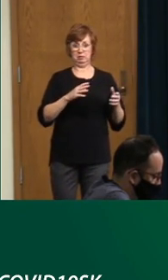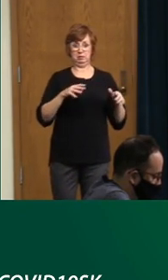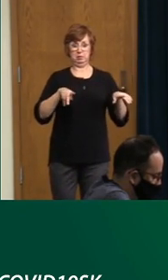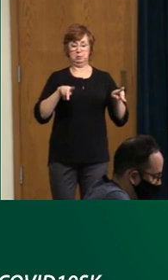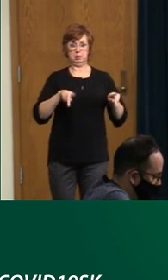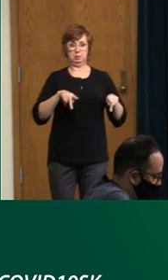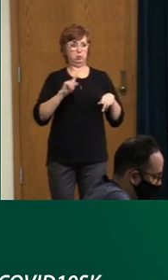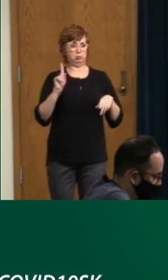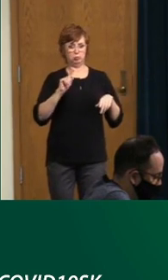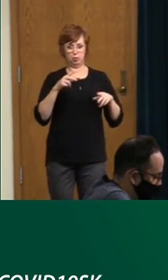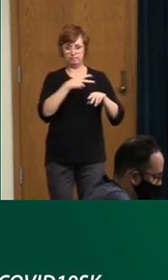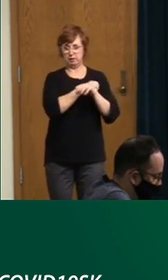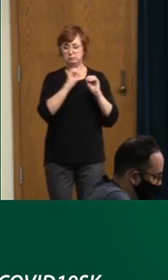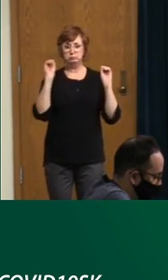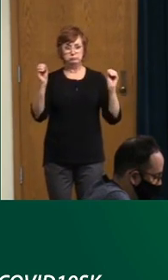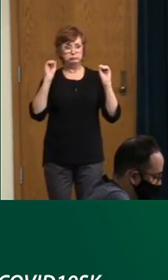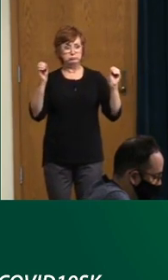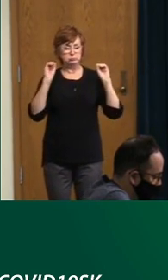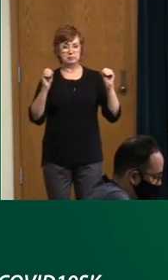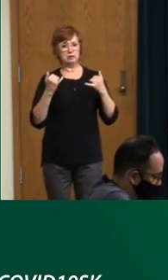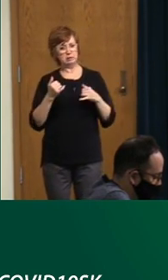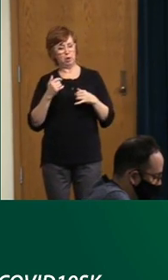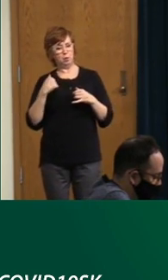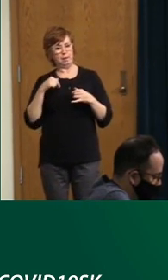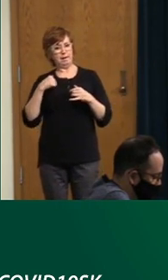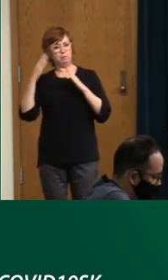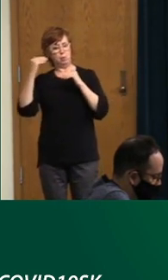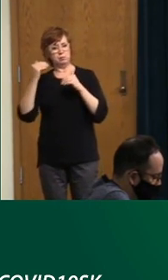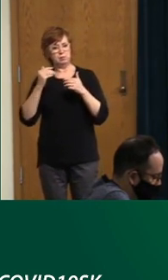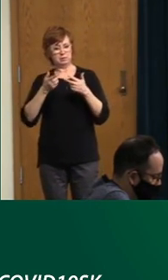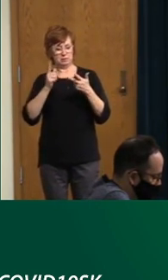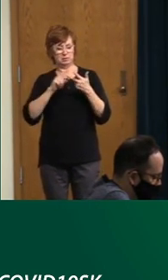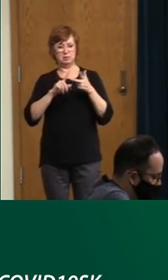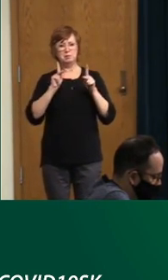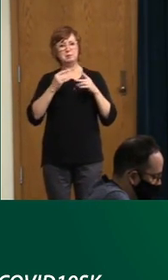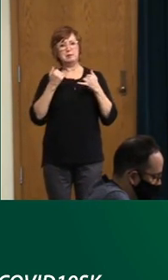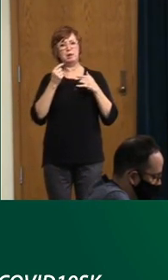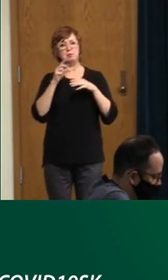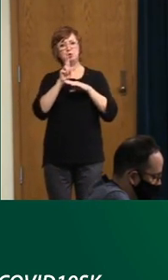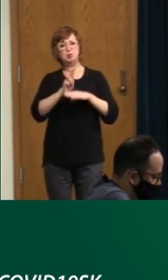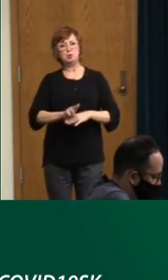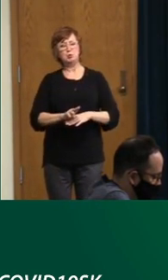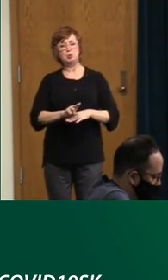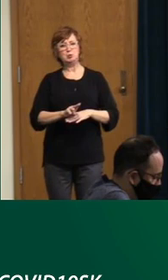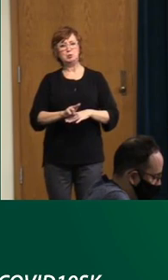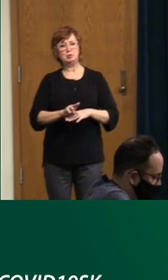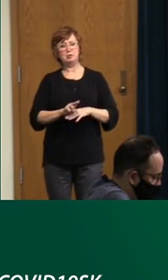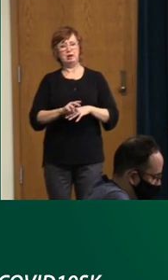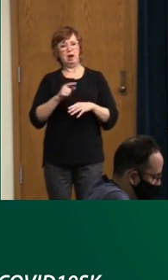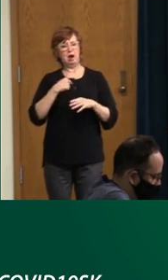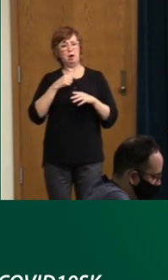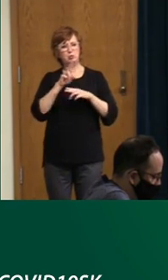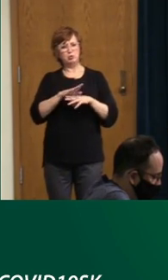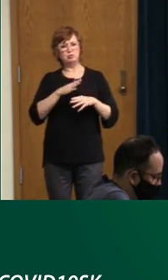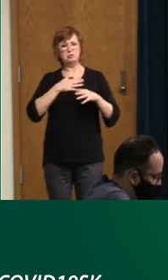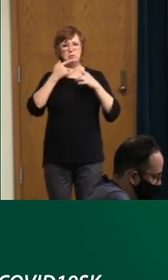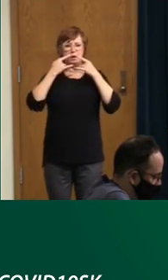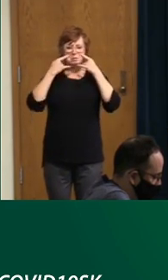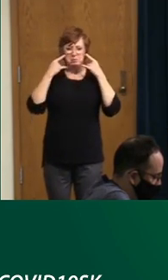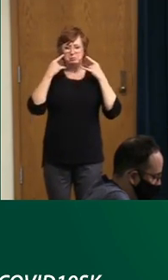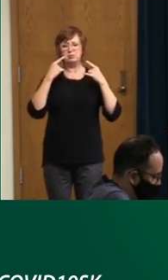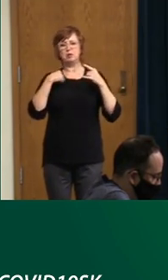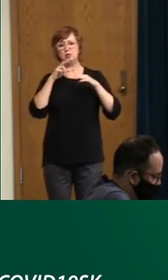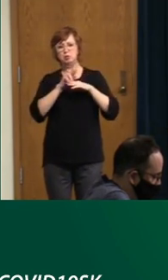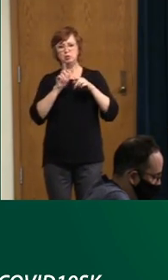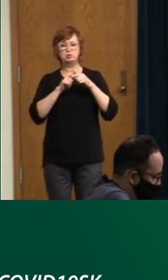how to manage their daily lives around this vaccine. So the goal is still to flatten the curve, to make sure that the healthcare